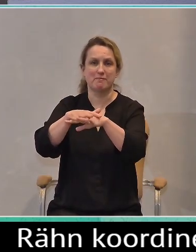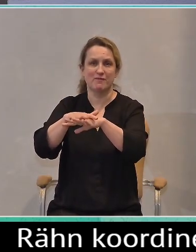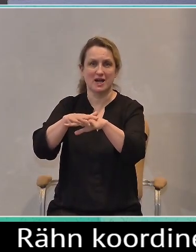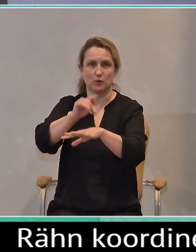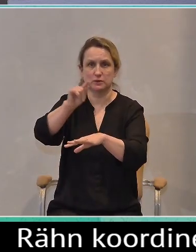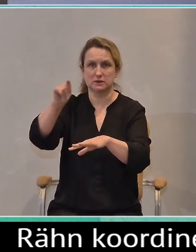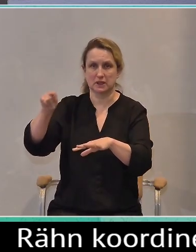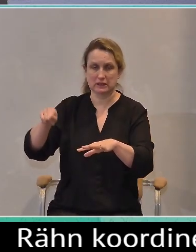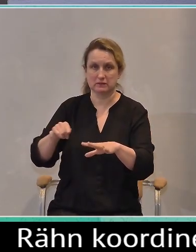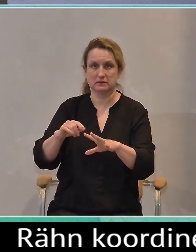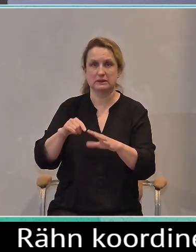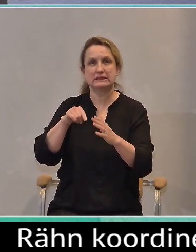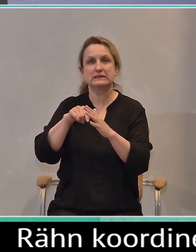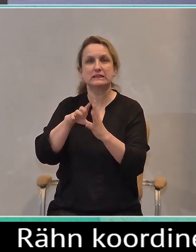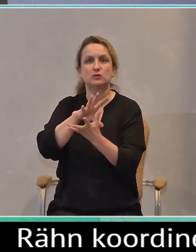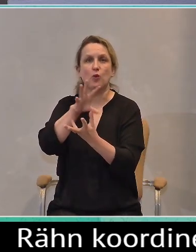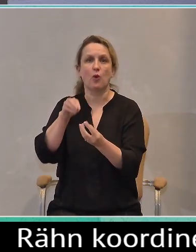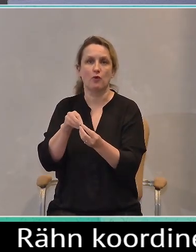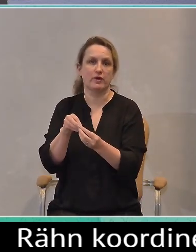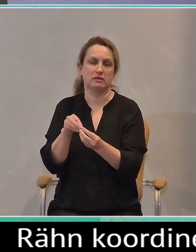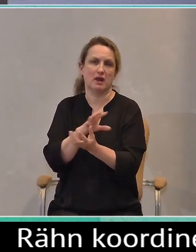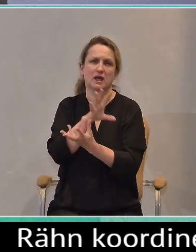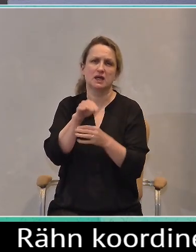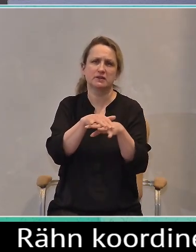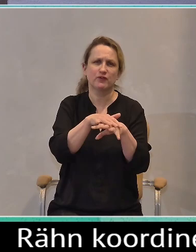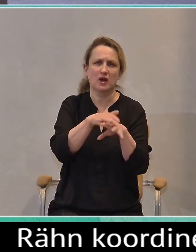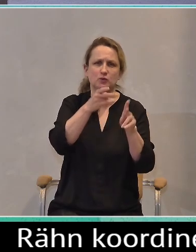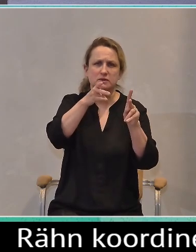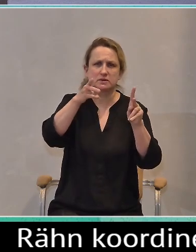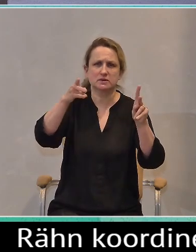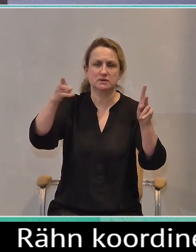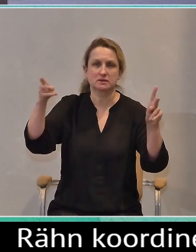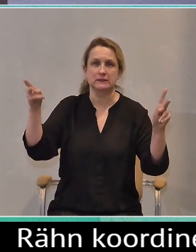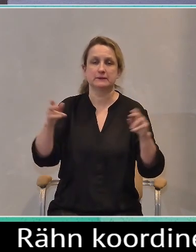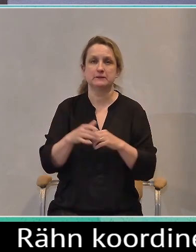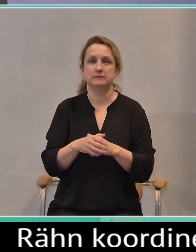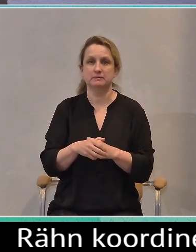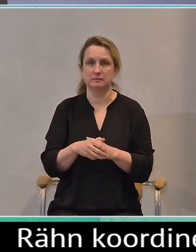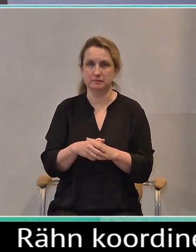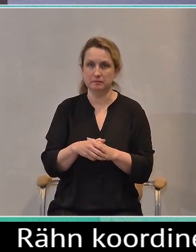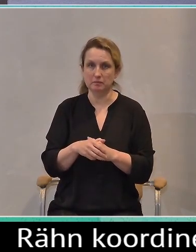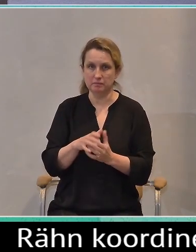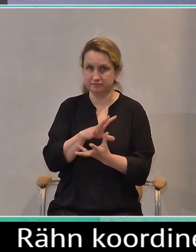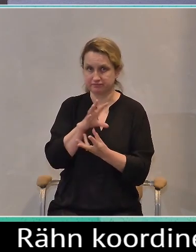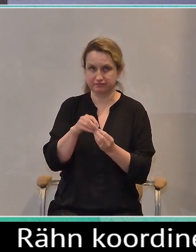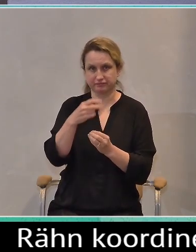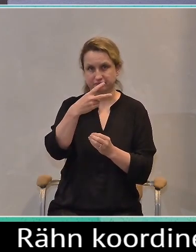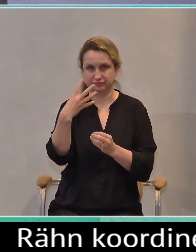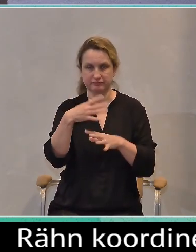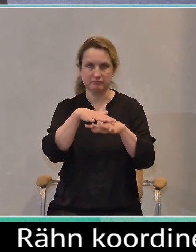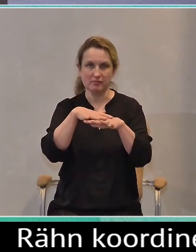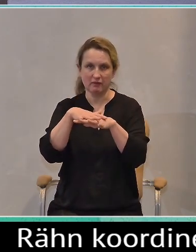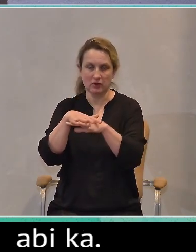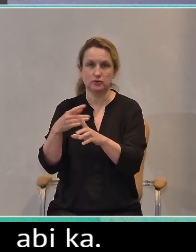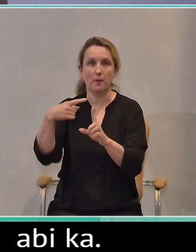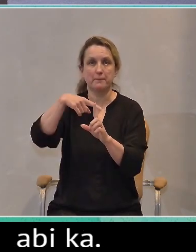As about the European reference networks, we have a short summary of